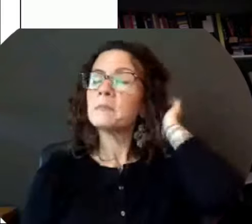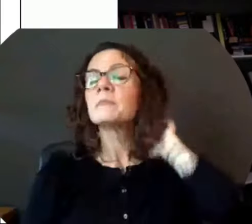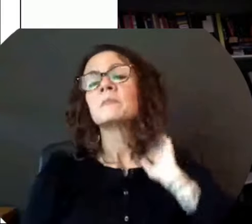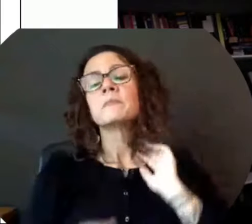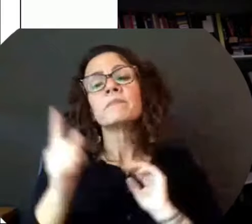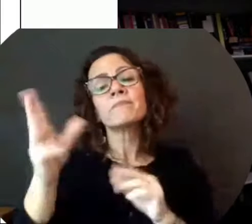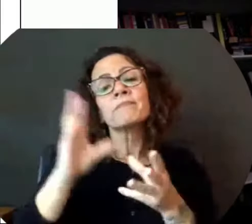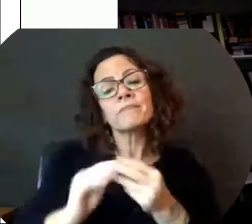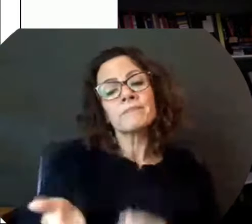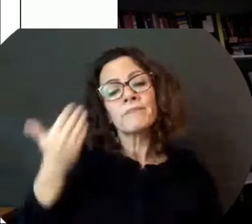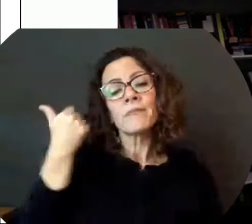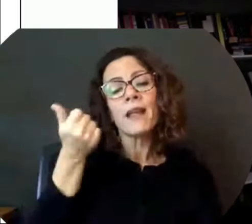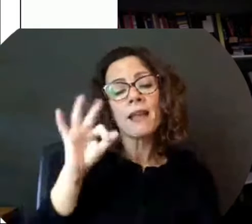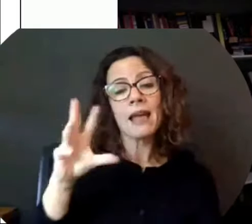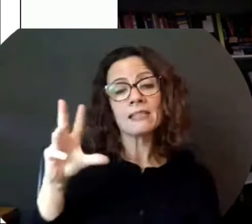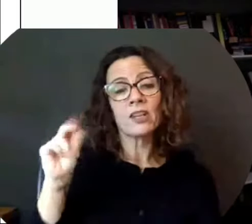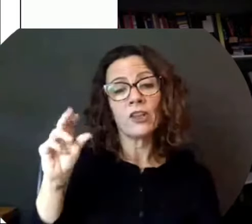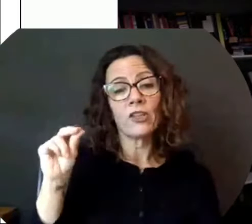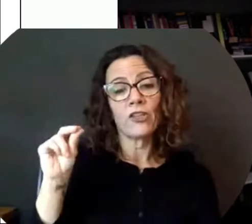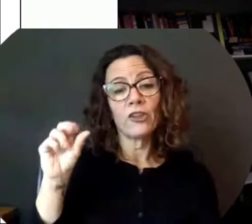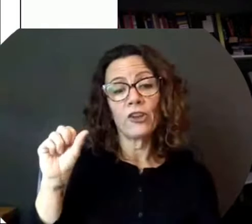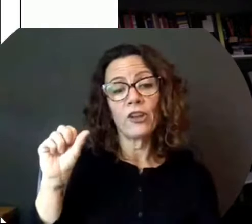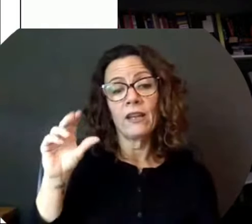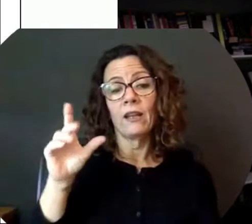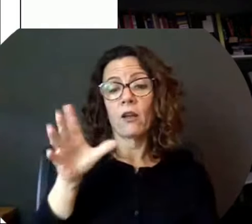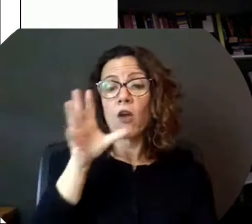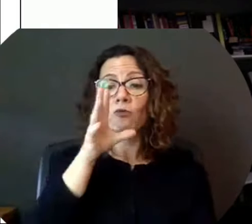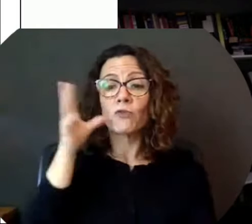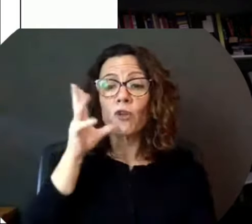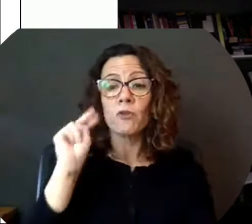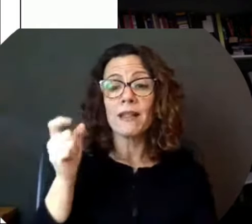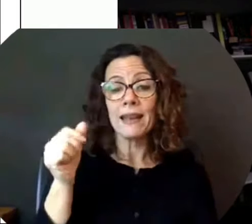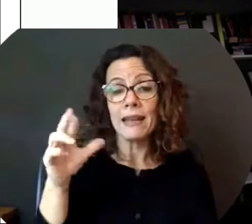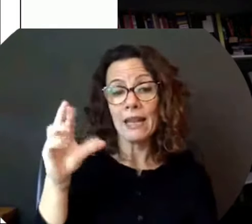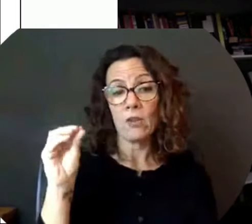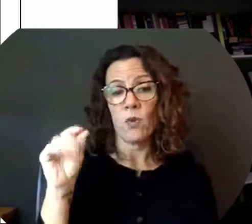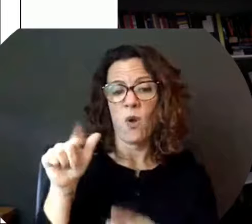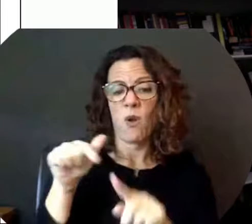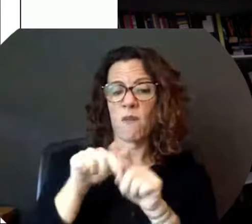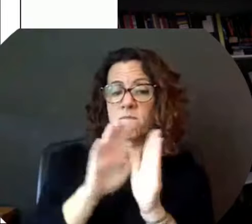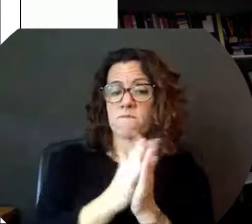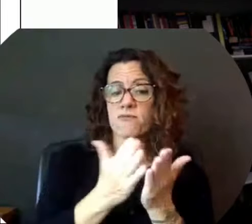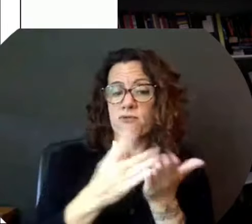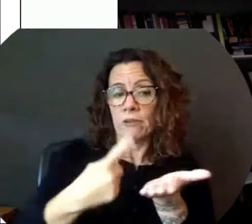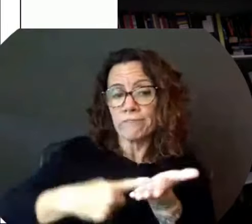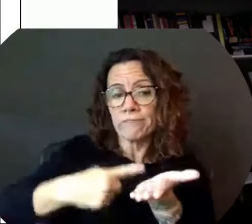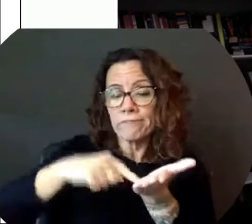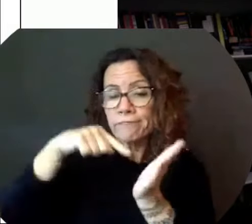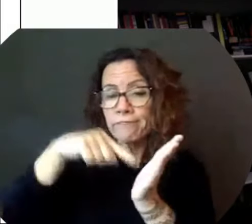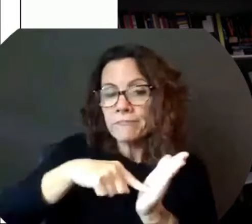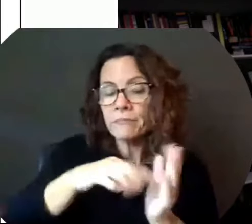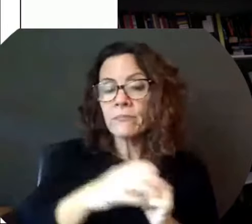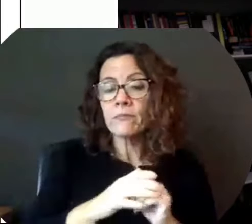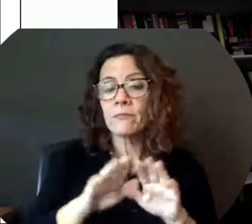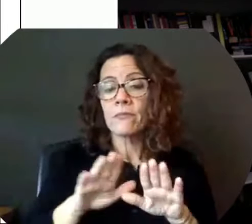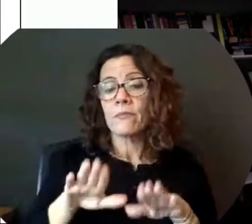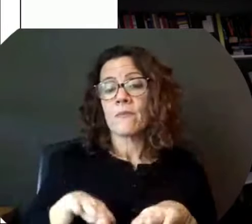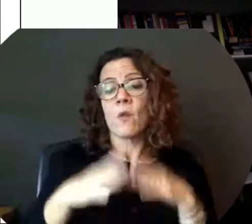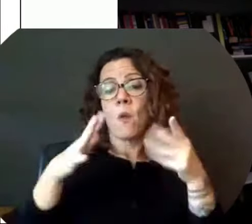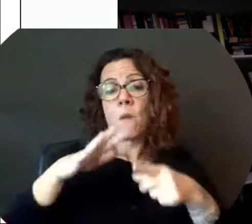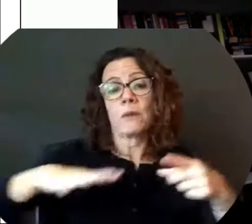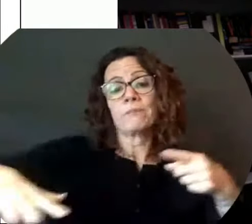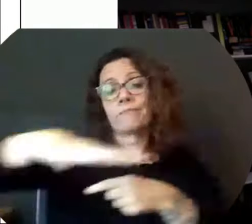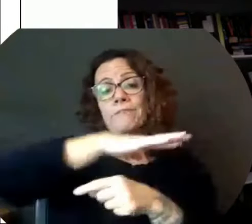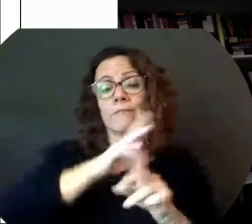hunting ground and the open fishing ground suddenly are transformed by the 1920s, between